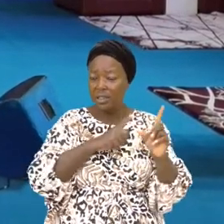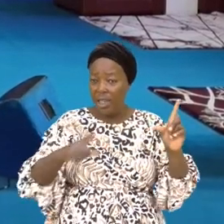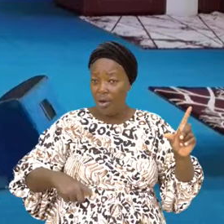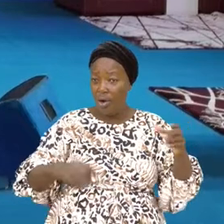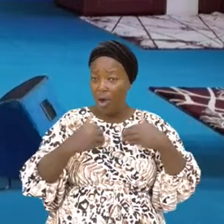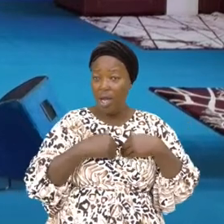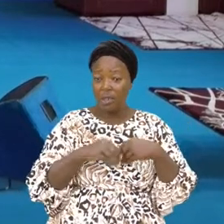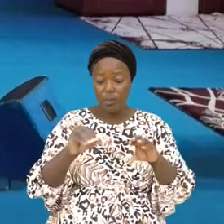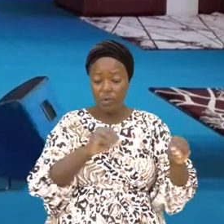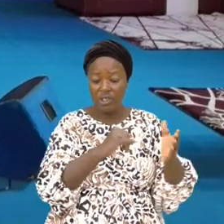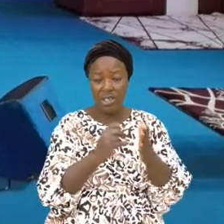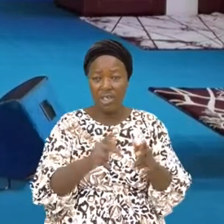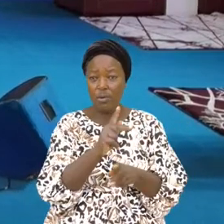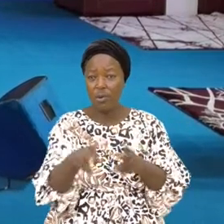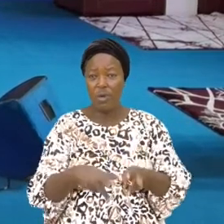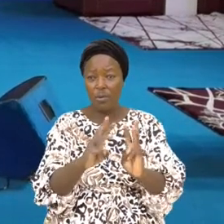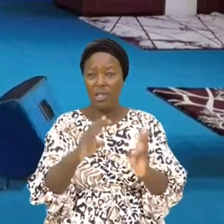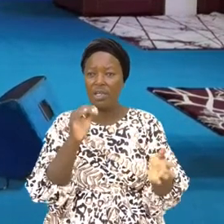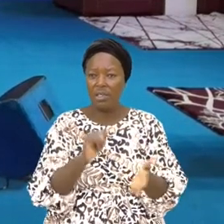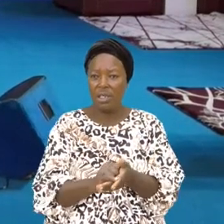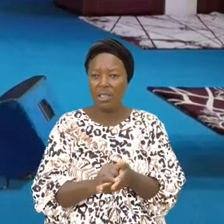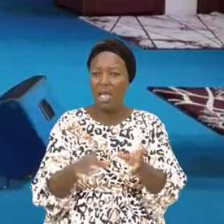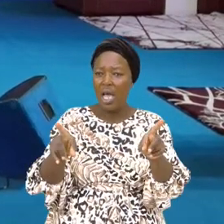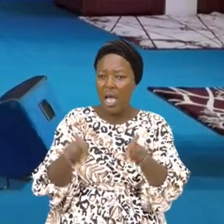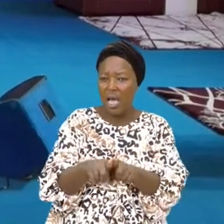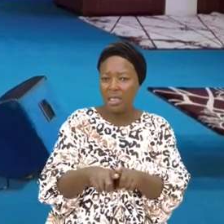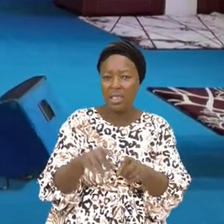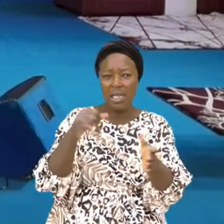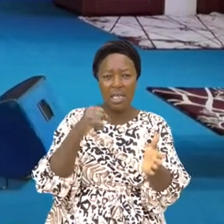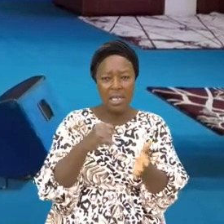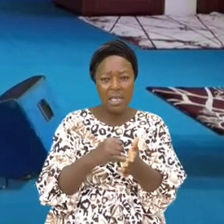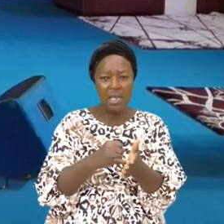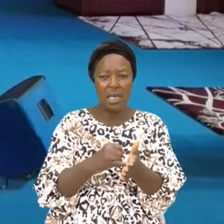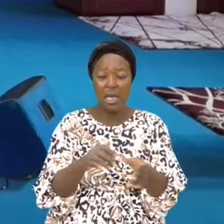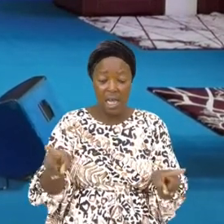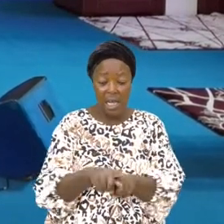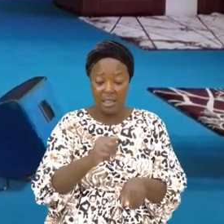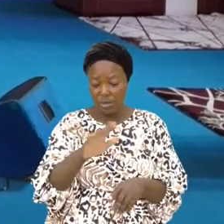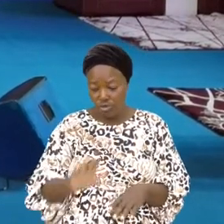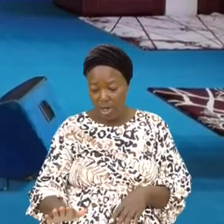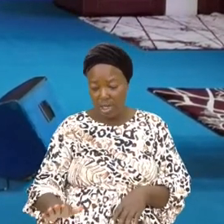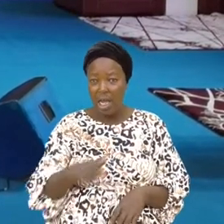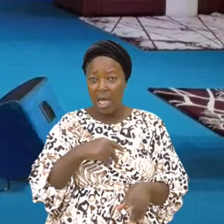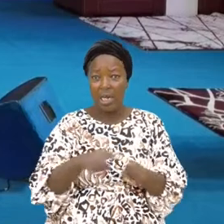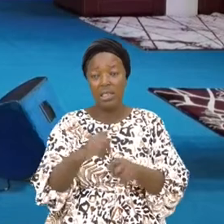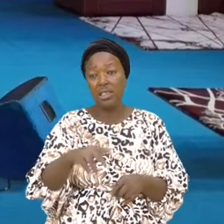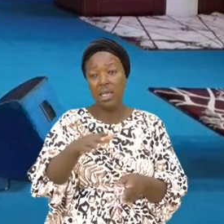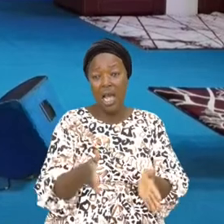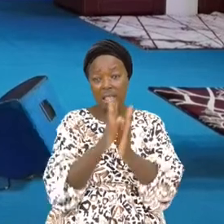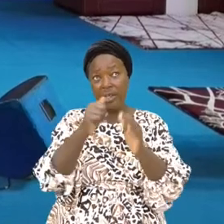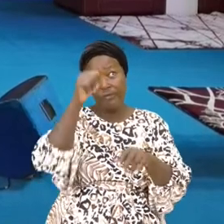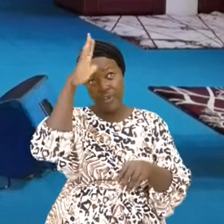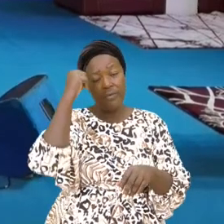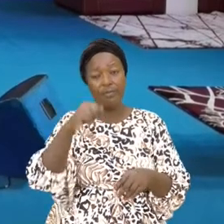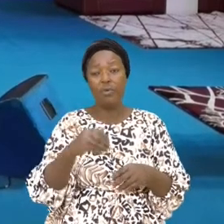it in such a way as a child asks the father for breakfast, and